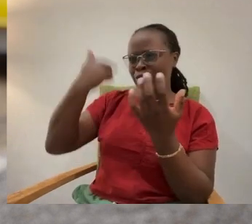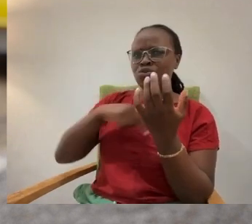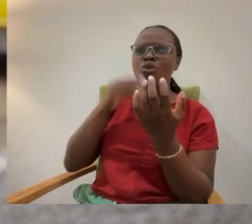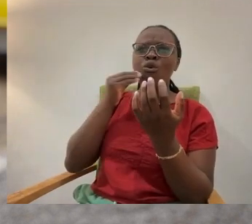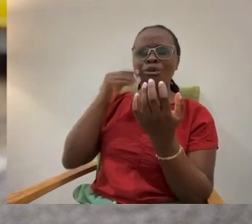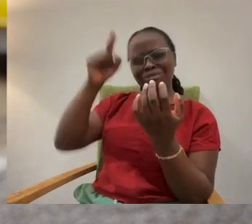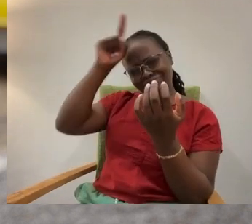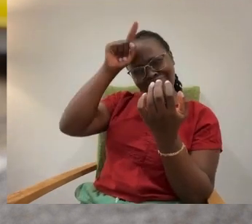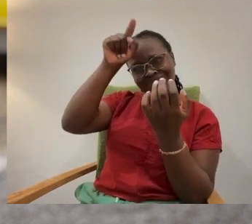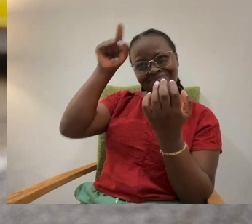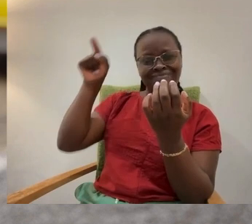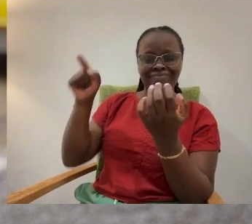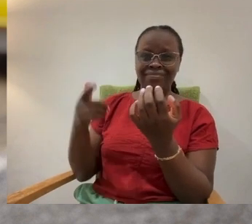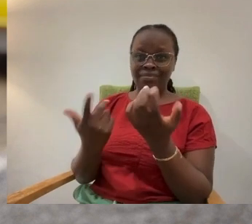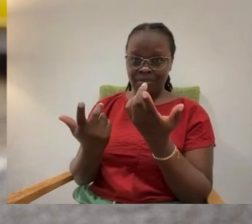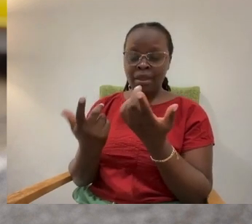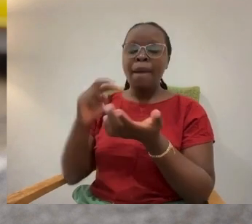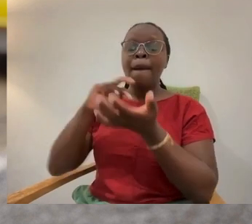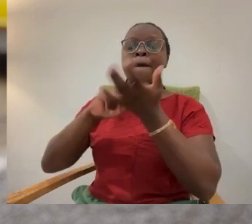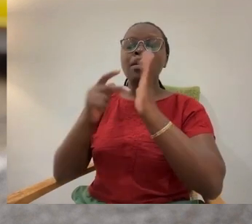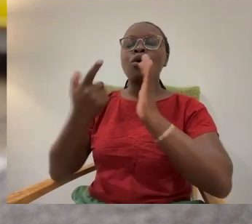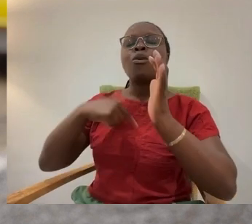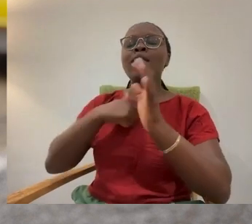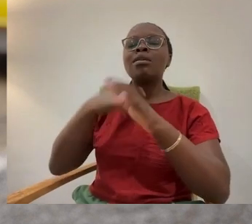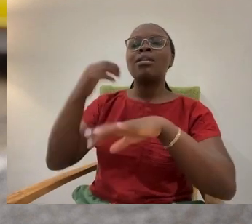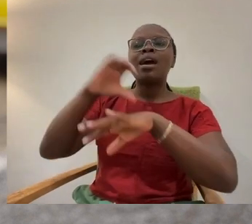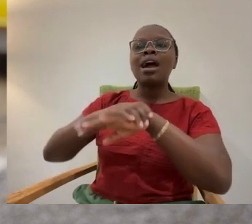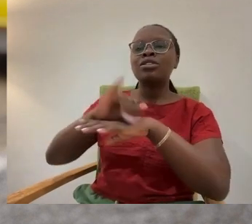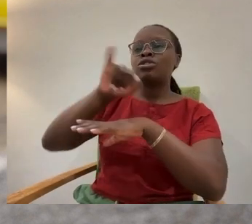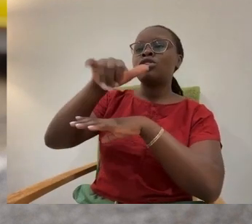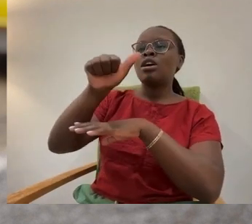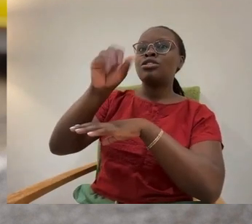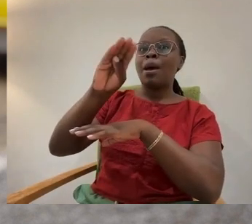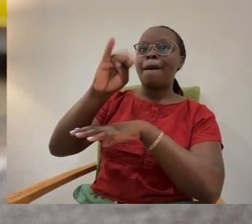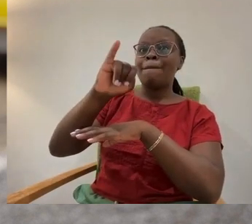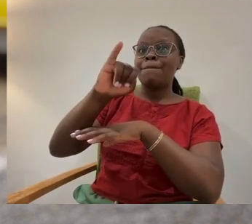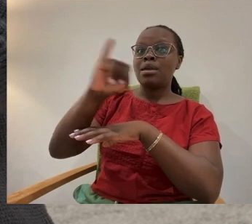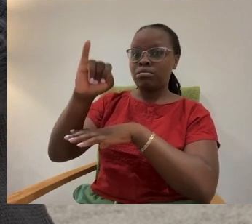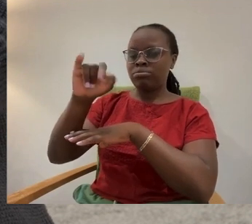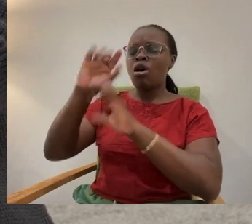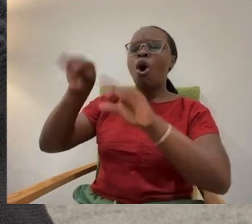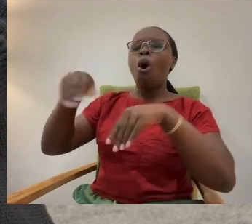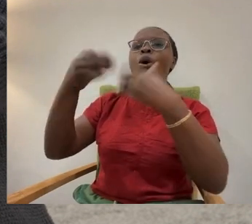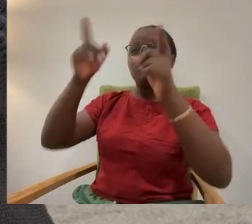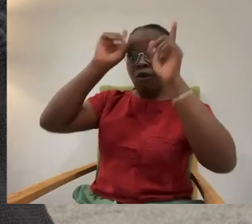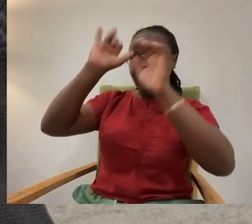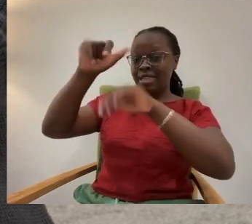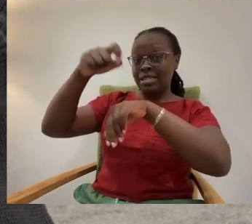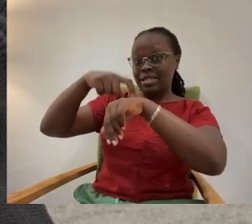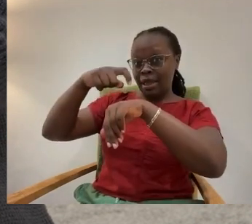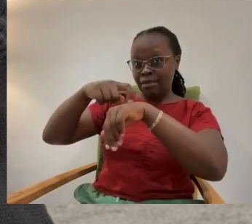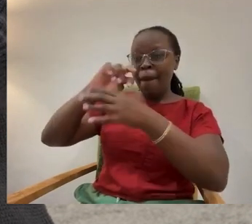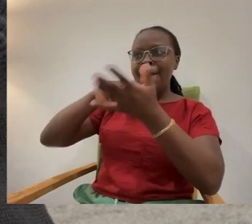urban setup. And we got Jamit Telecom to offer Wi-Fi at that time. So even